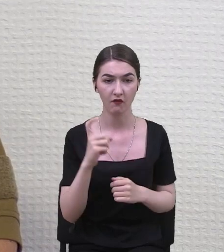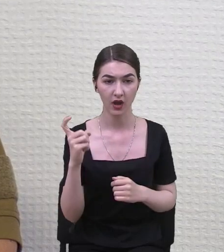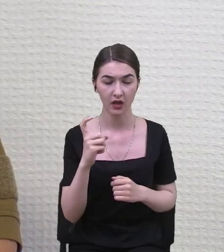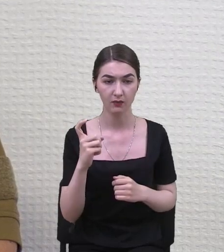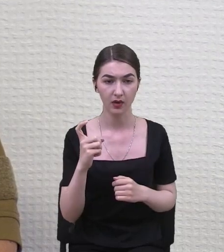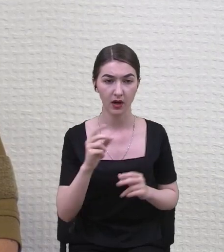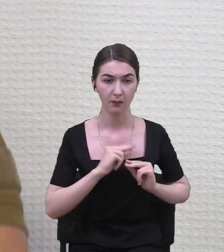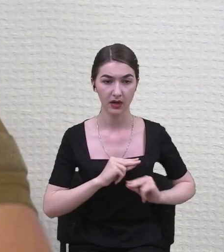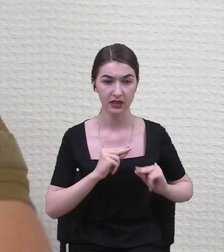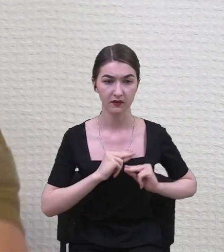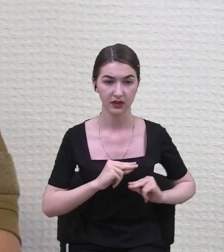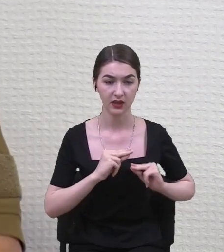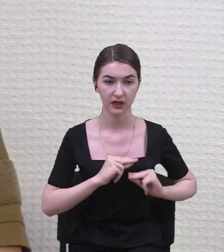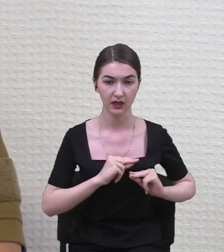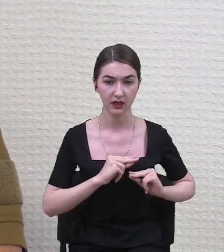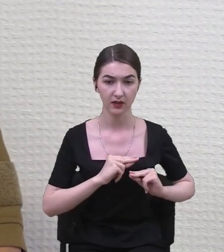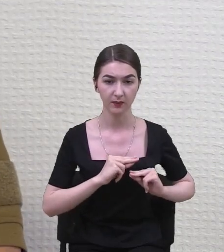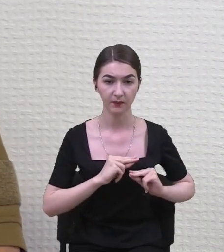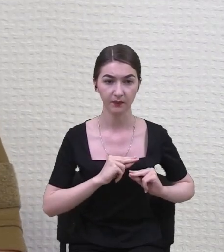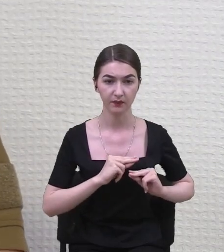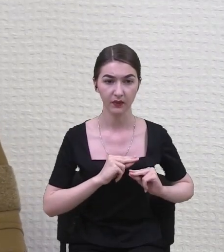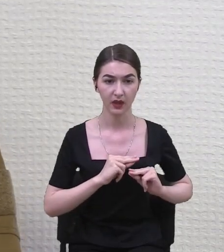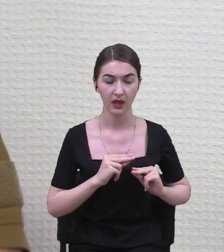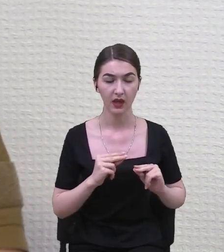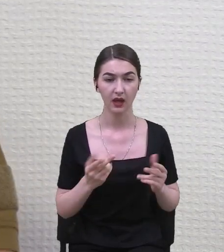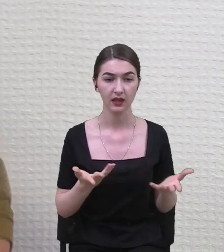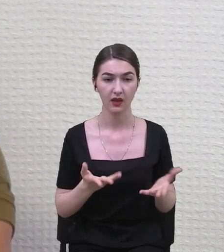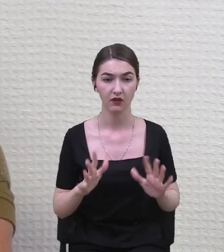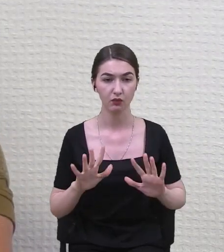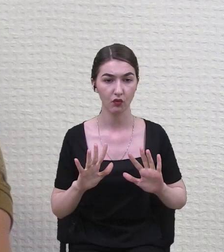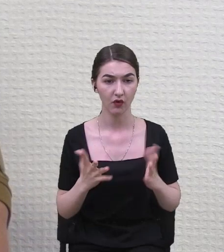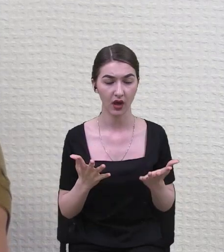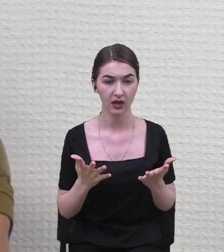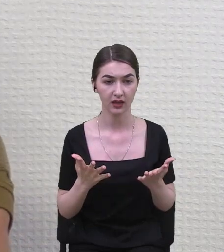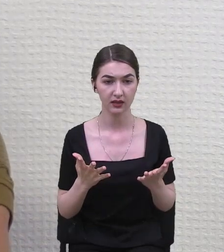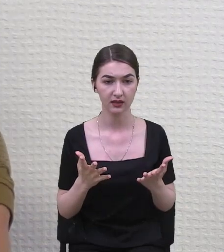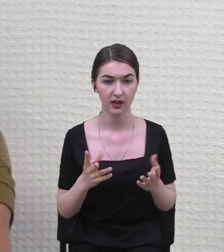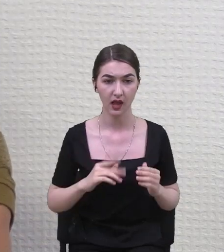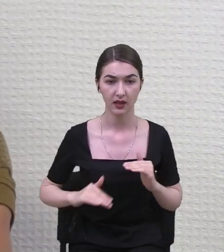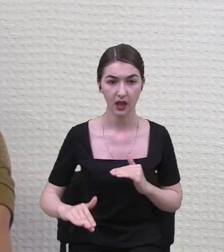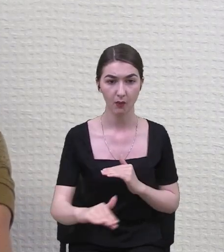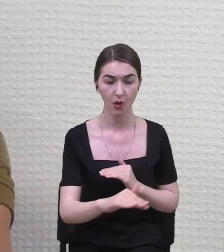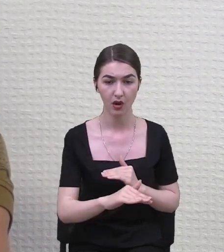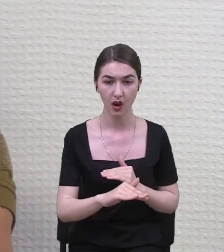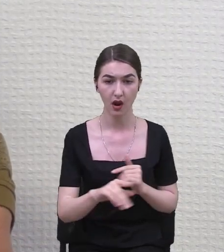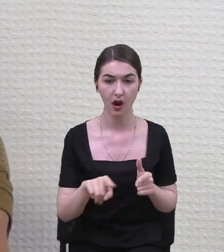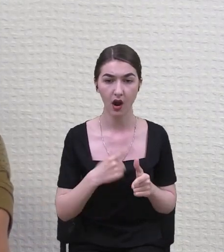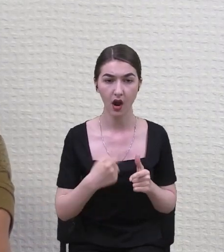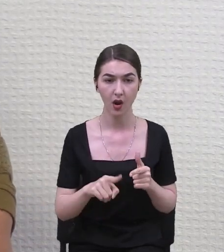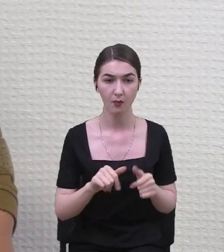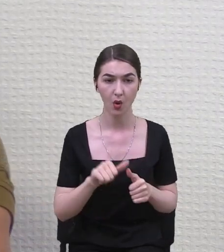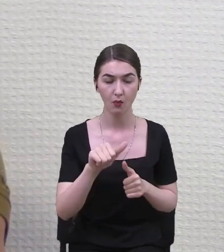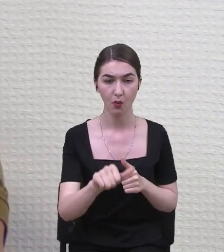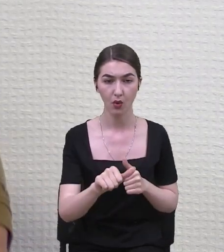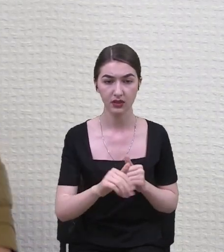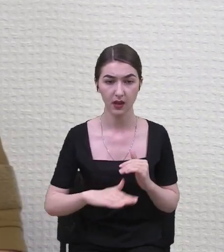on the way to the fields or outside the fields while they are returning back home. And why it is happening